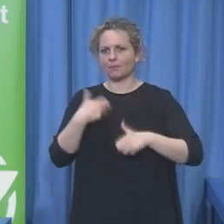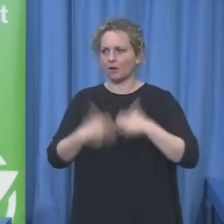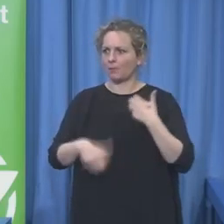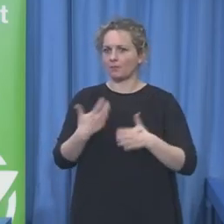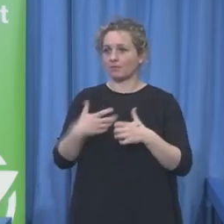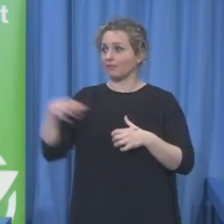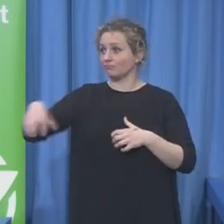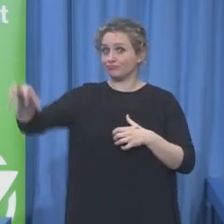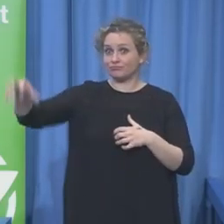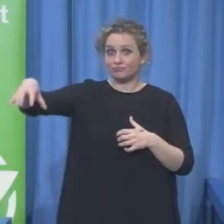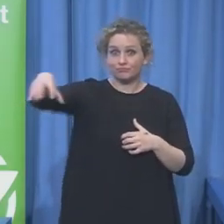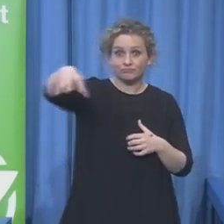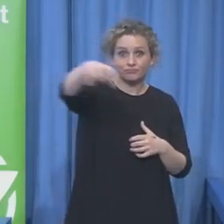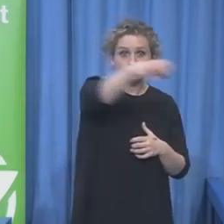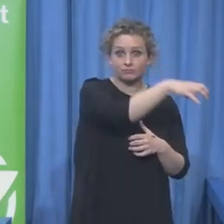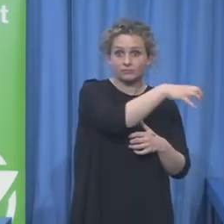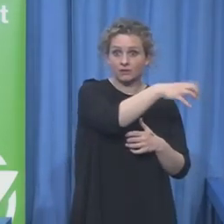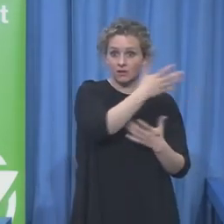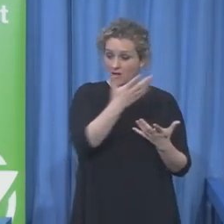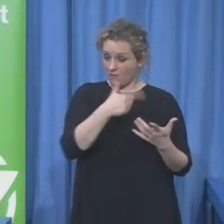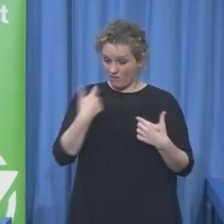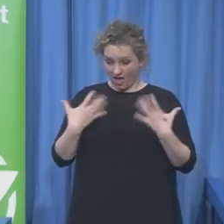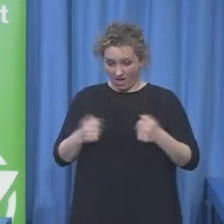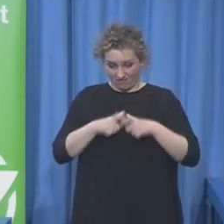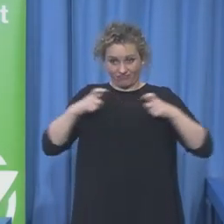are at least two reasons for this.